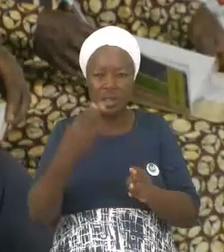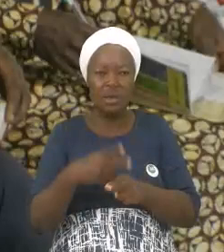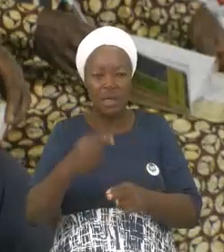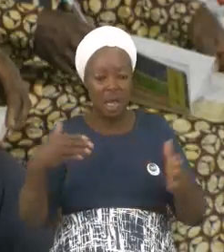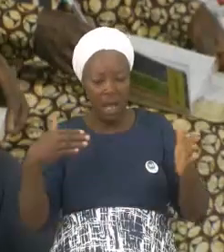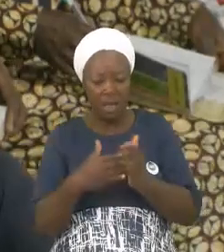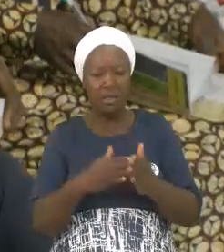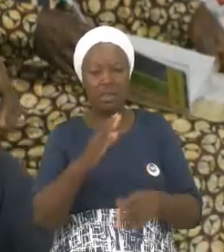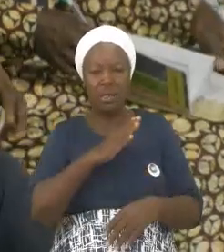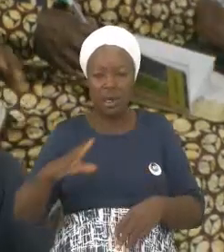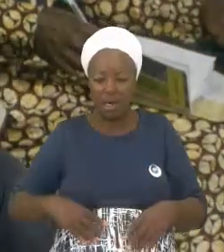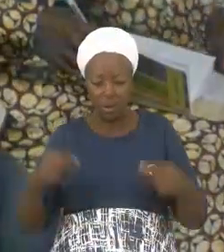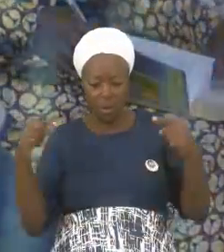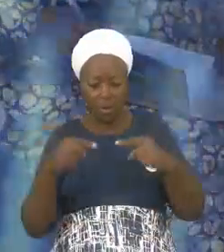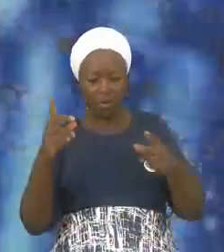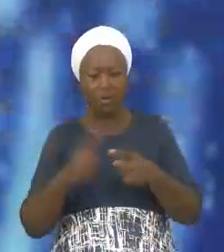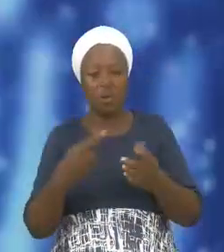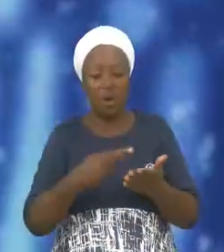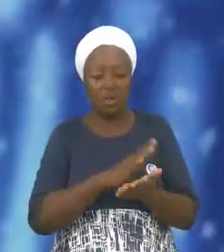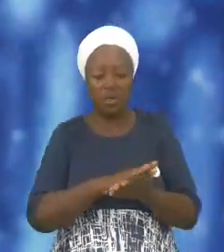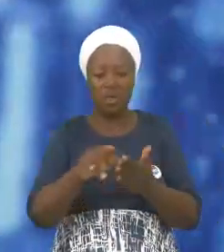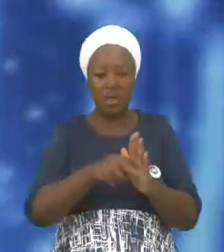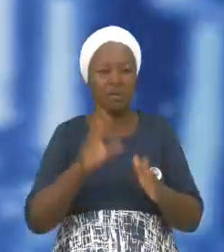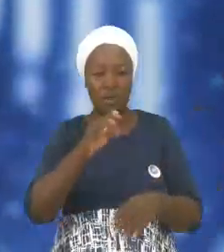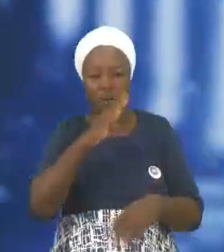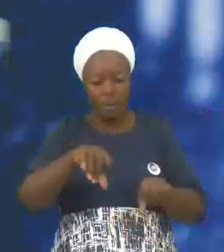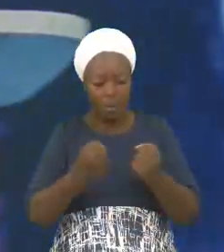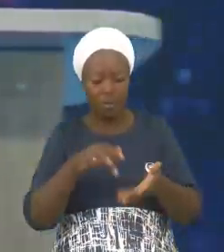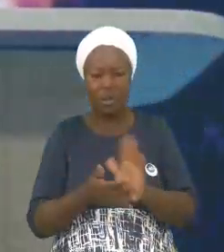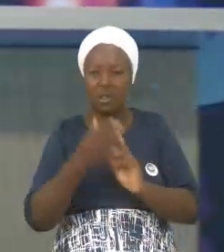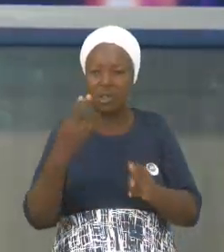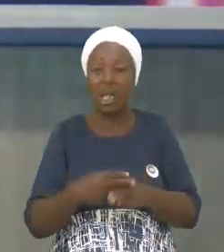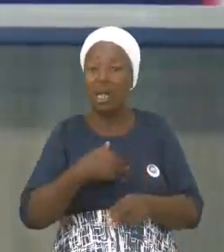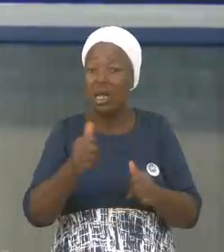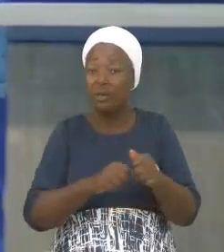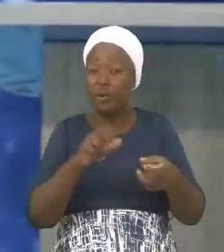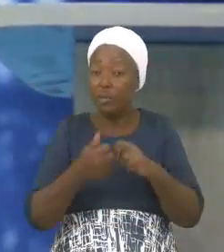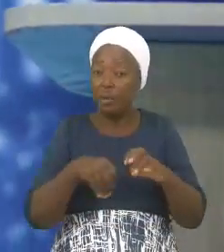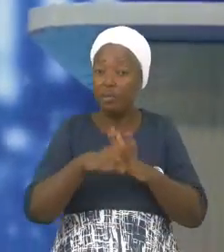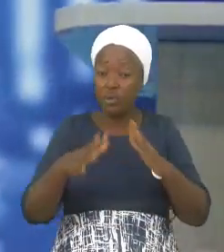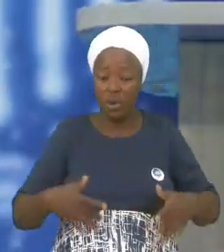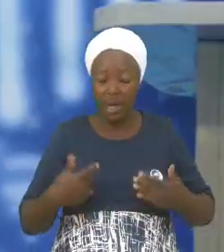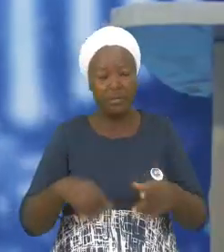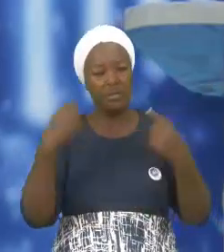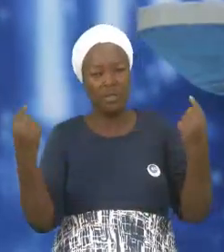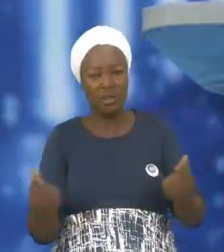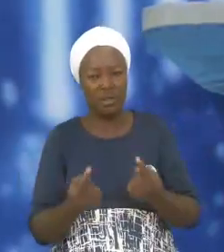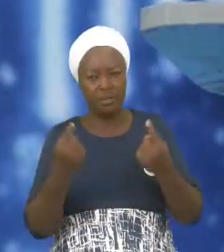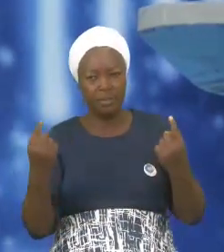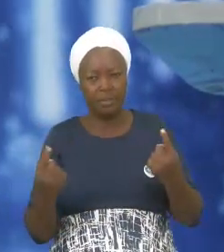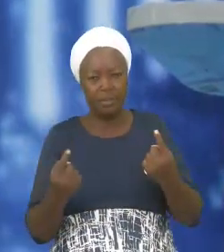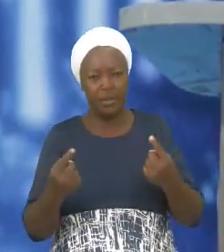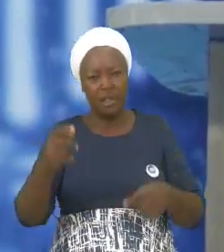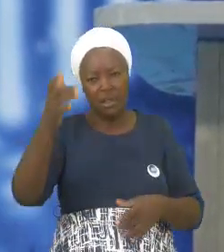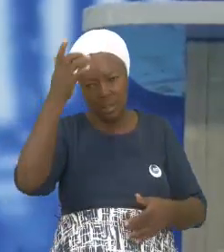Antichrist, opposed to righteousness, he'll be broken. And every problem in your life, sin,